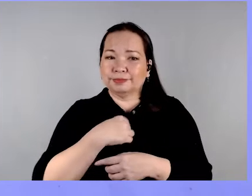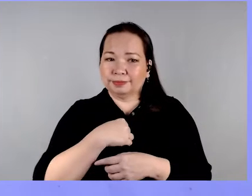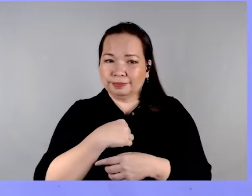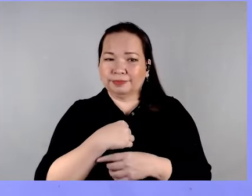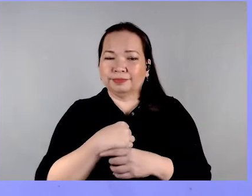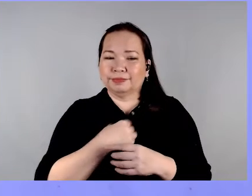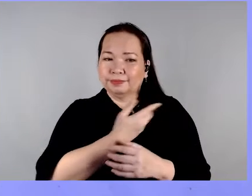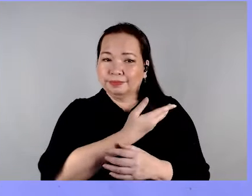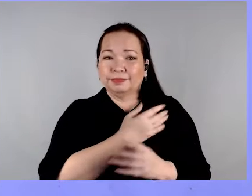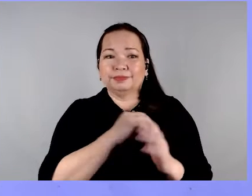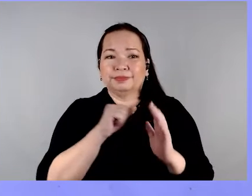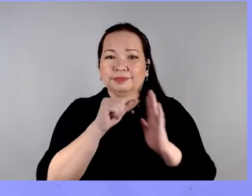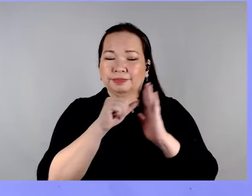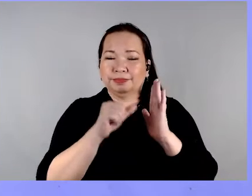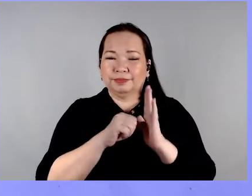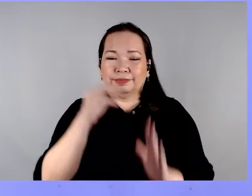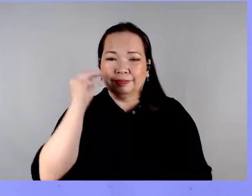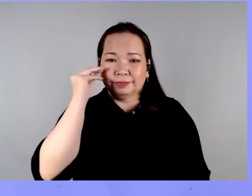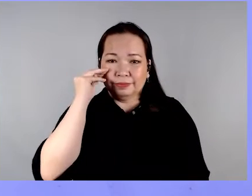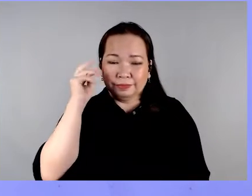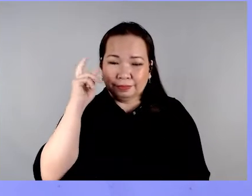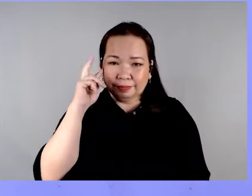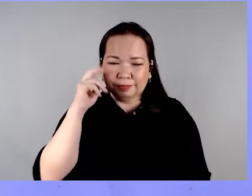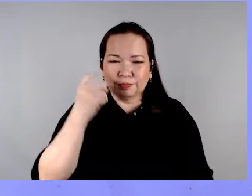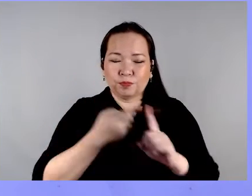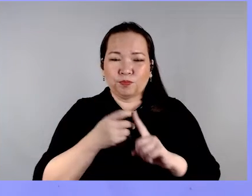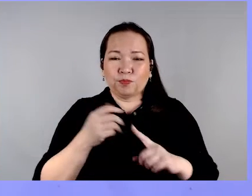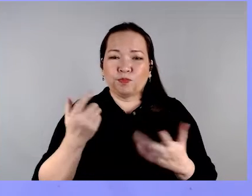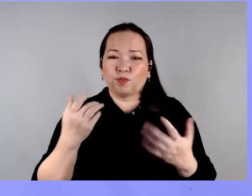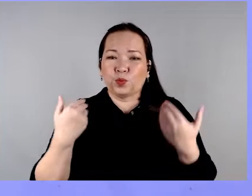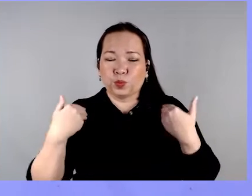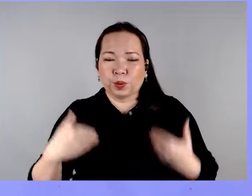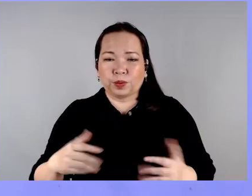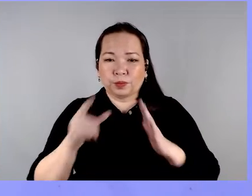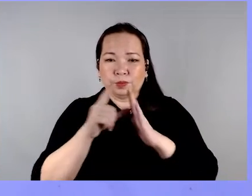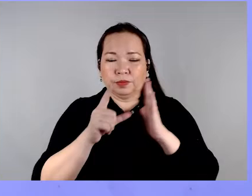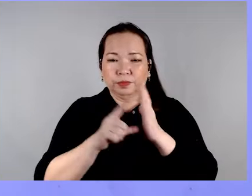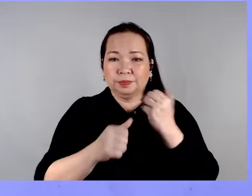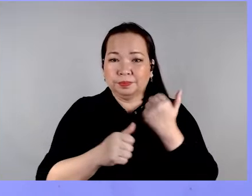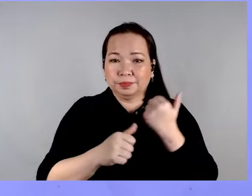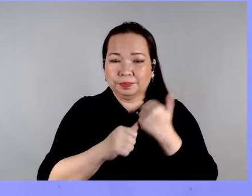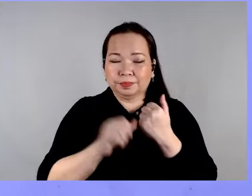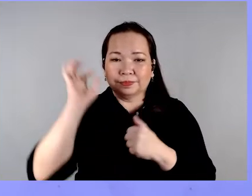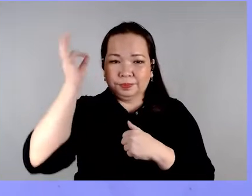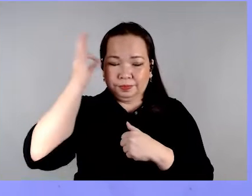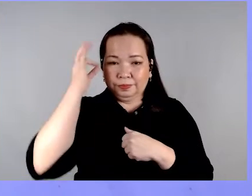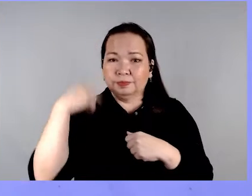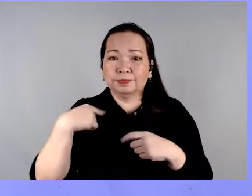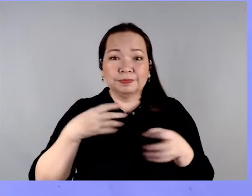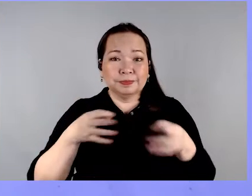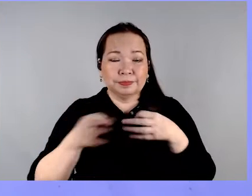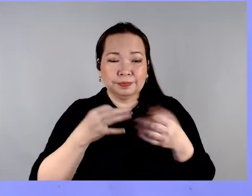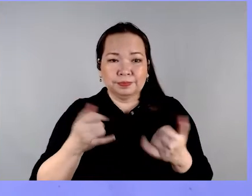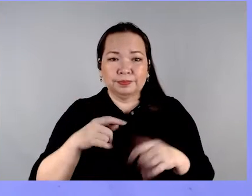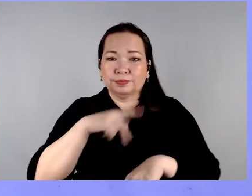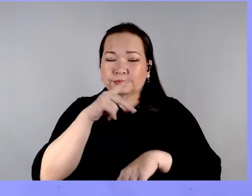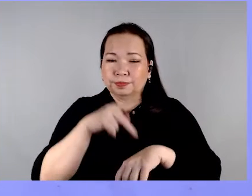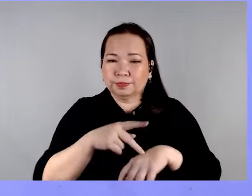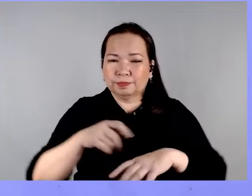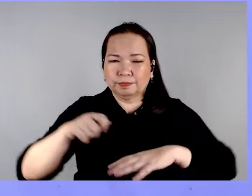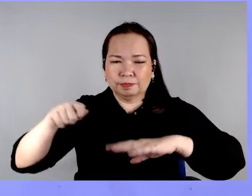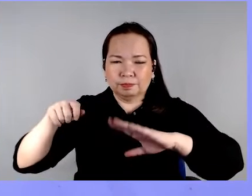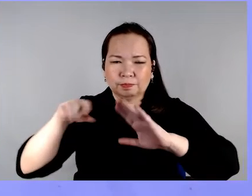Good day. I am Attorney Maria Luisa Villarin of the Humanitarian Legal Assistance Foundation, and I am to discuss